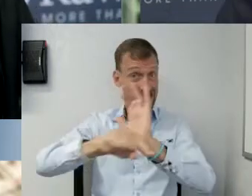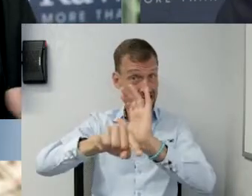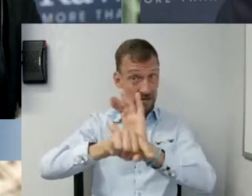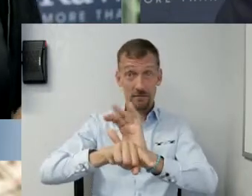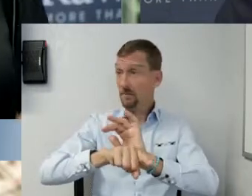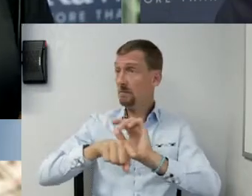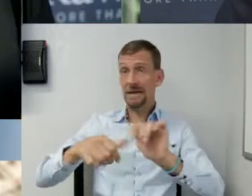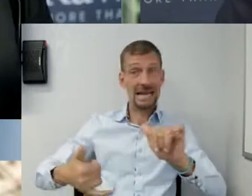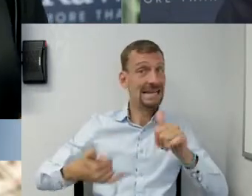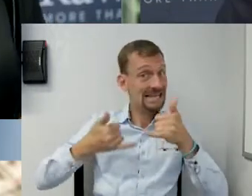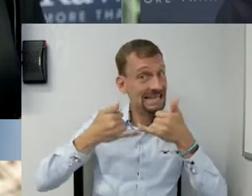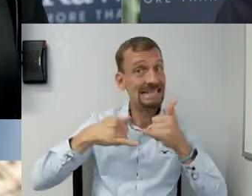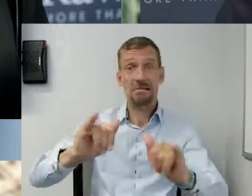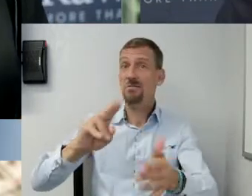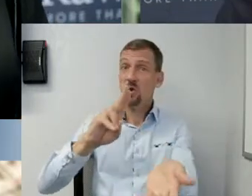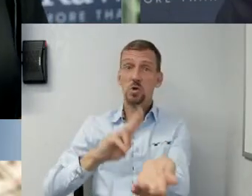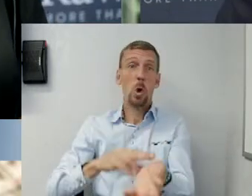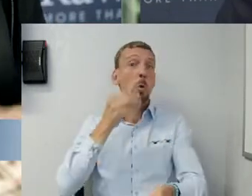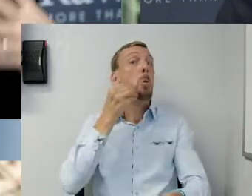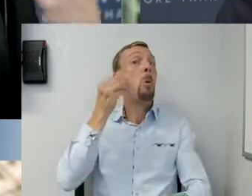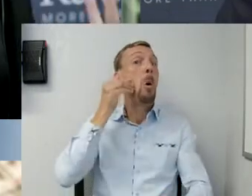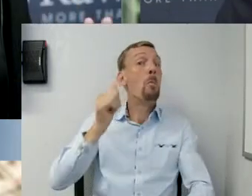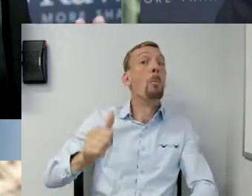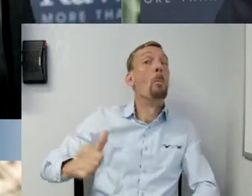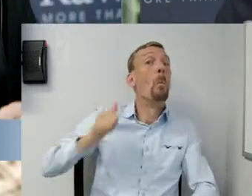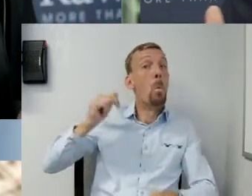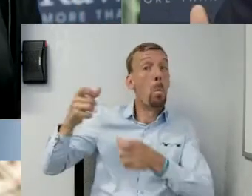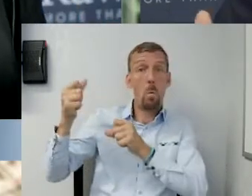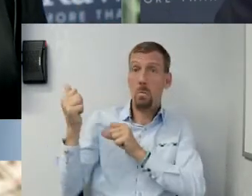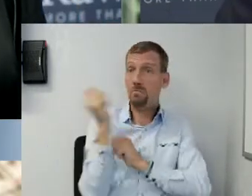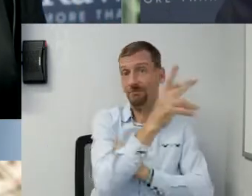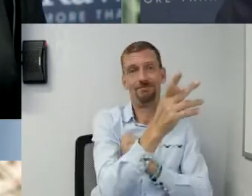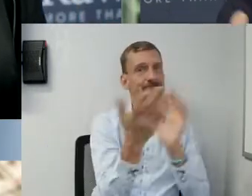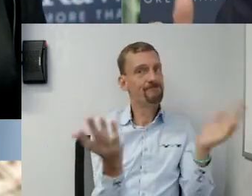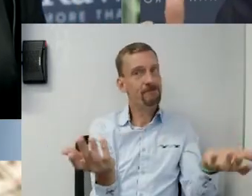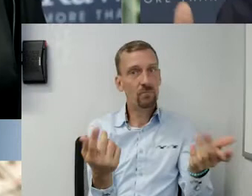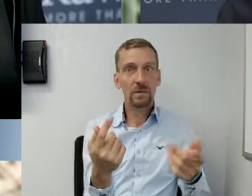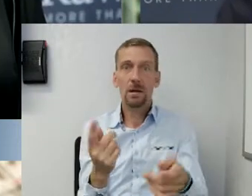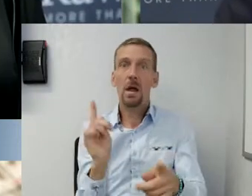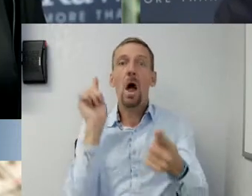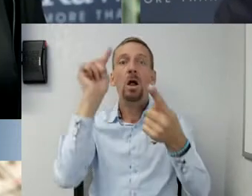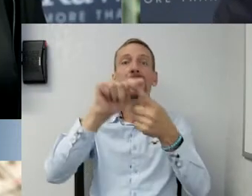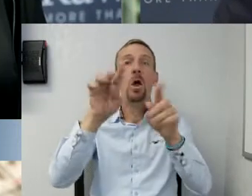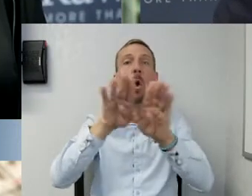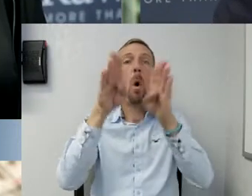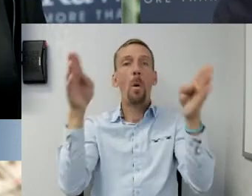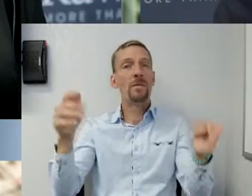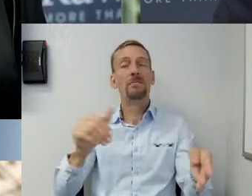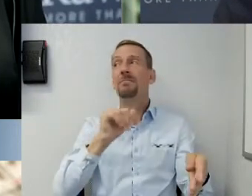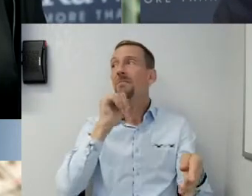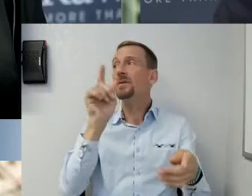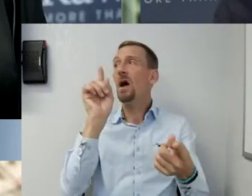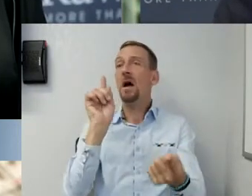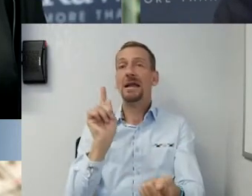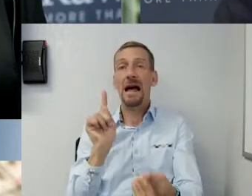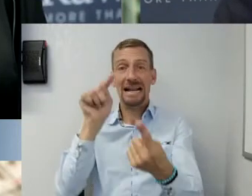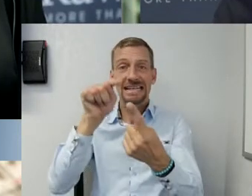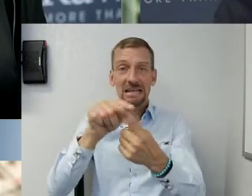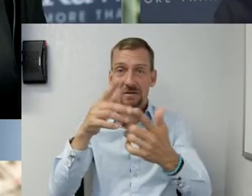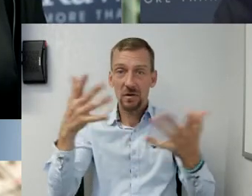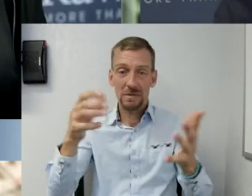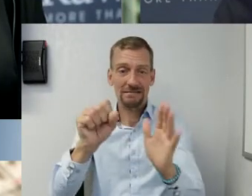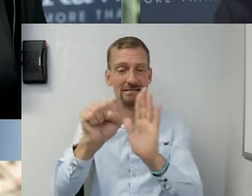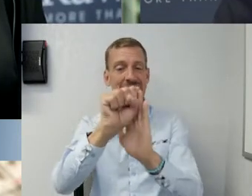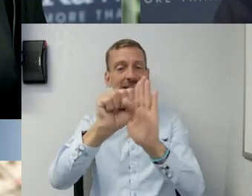they still, okay. But So the when nursing- will they open that up? And not until the state. The state